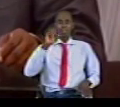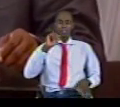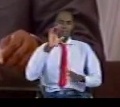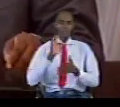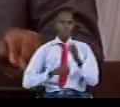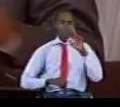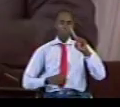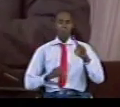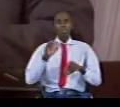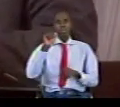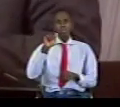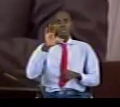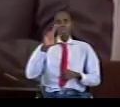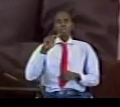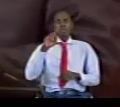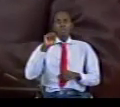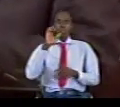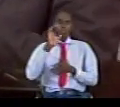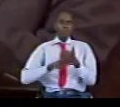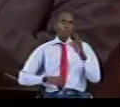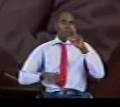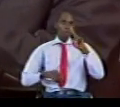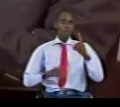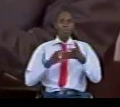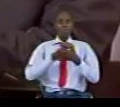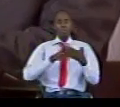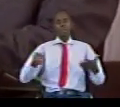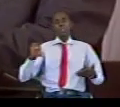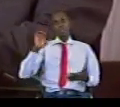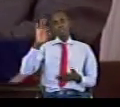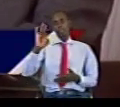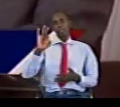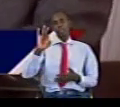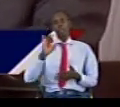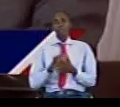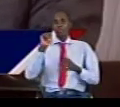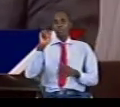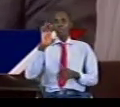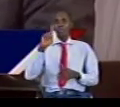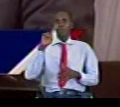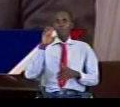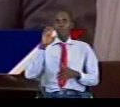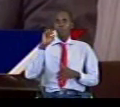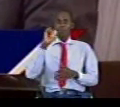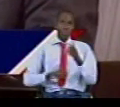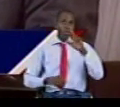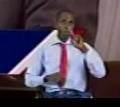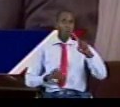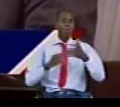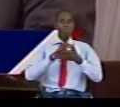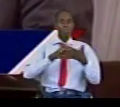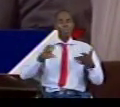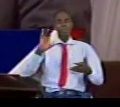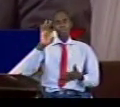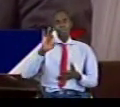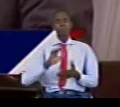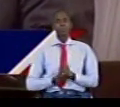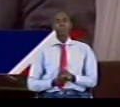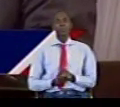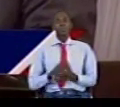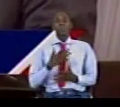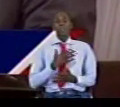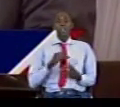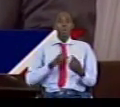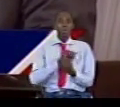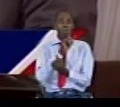chapter 1, I'm reading here from verse 9. Acts of the Apostles chapter 1, verse 9. And when